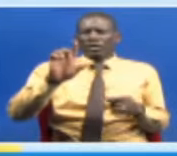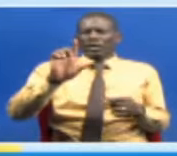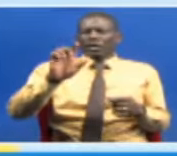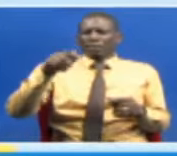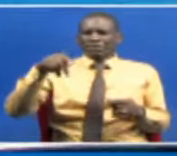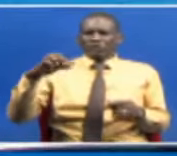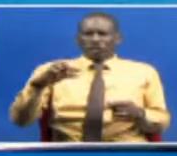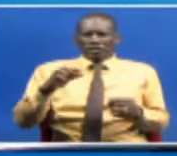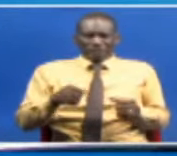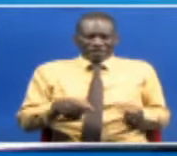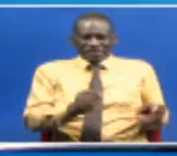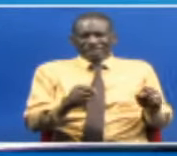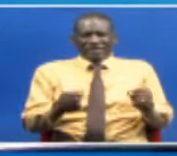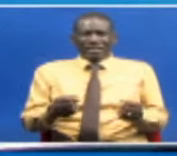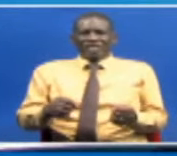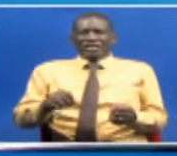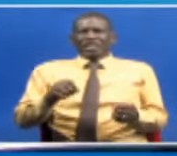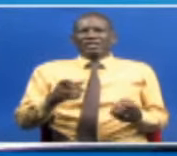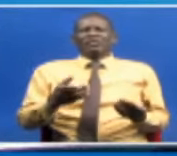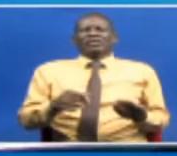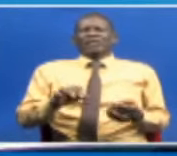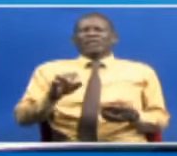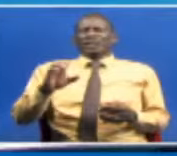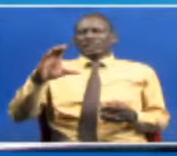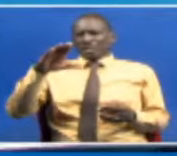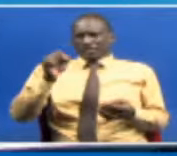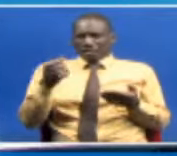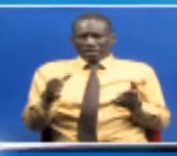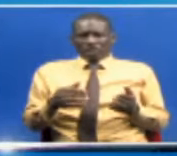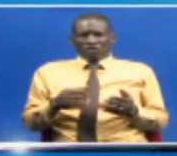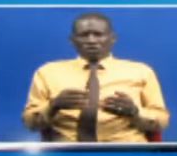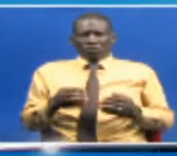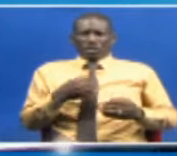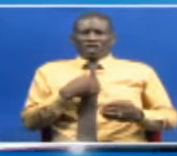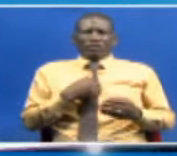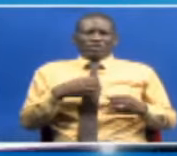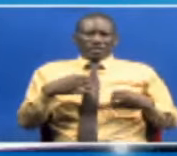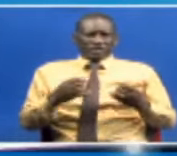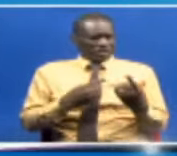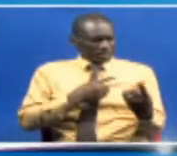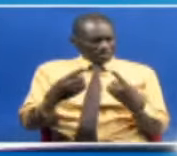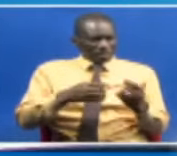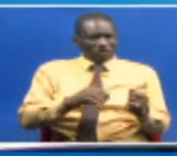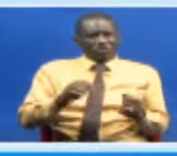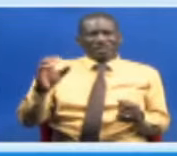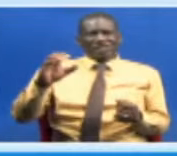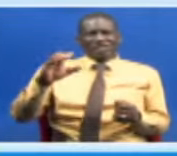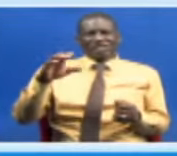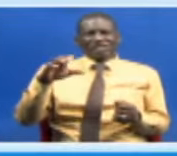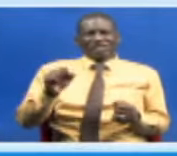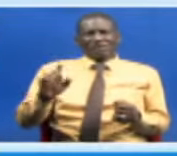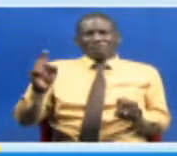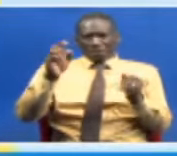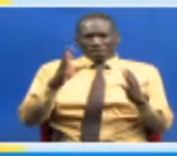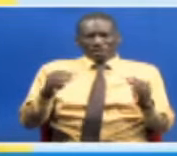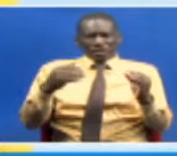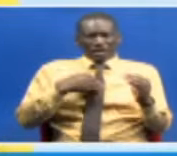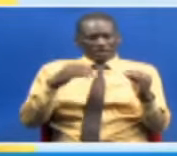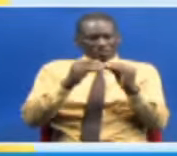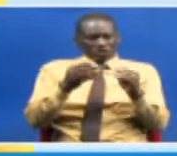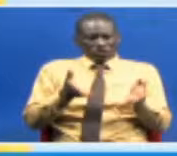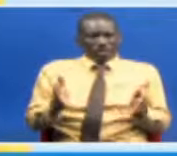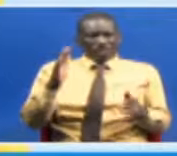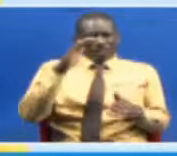And he is here. We were racing against time and competing with the cabinet. Yeah. The cabinet was sitting this evening